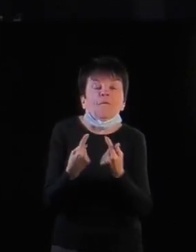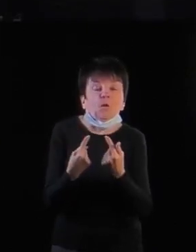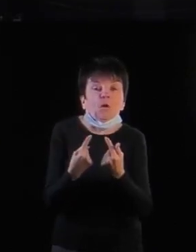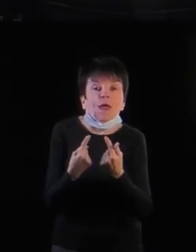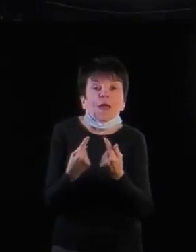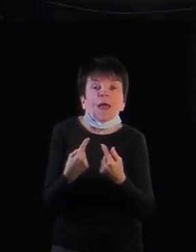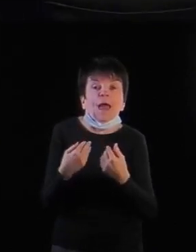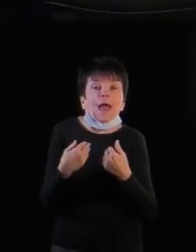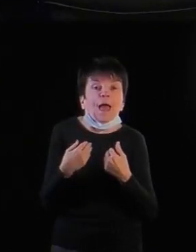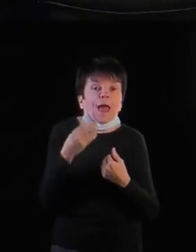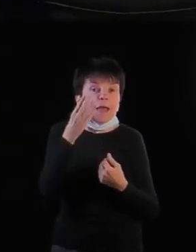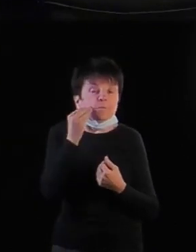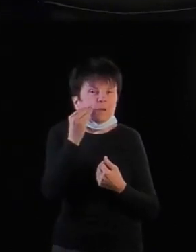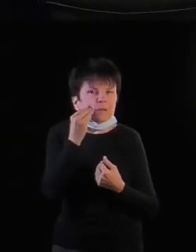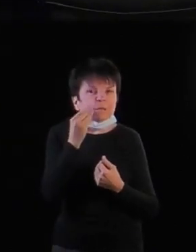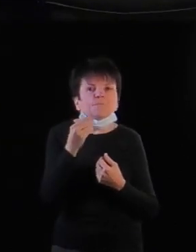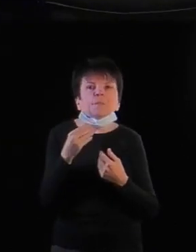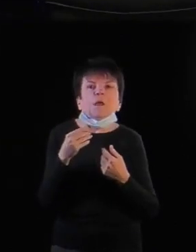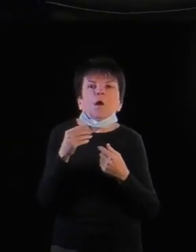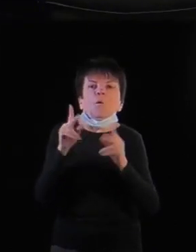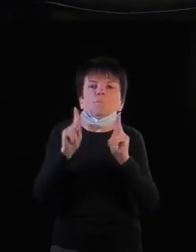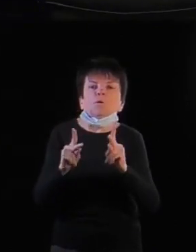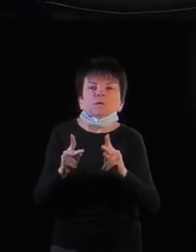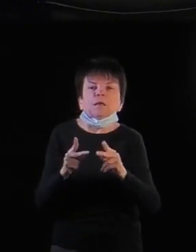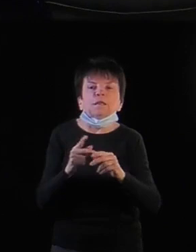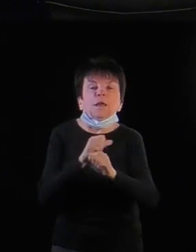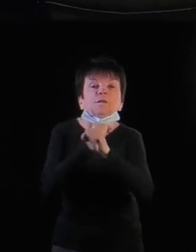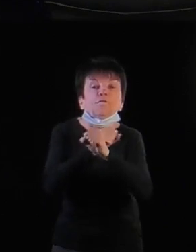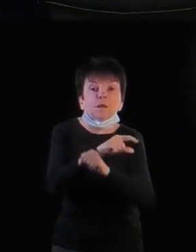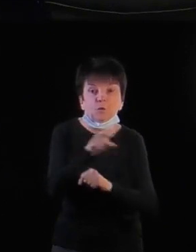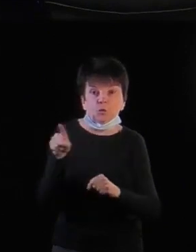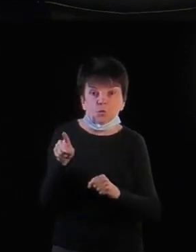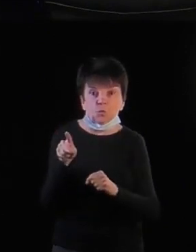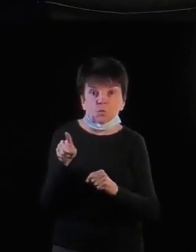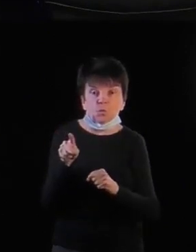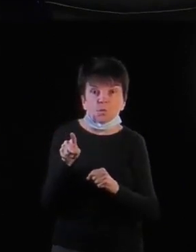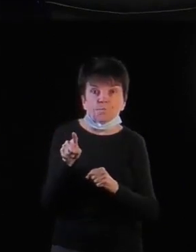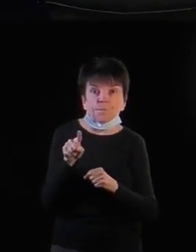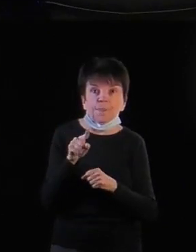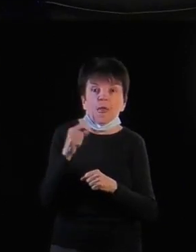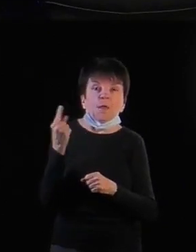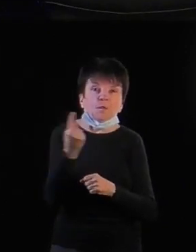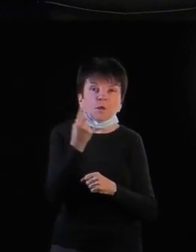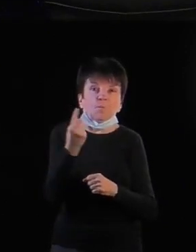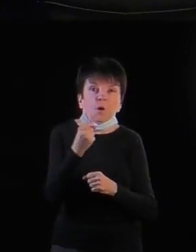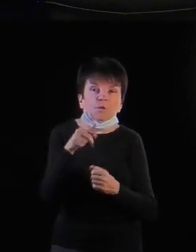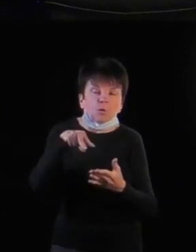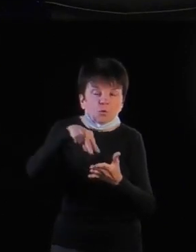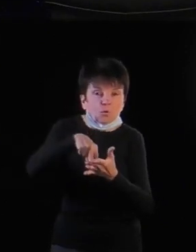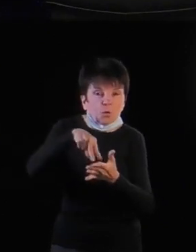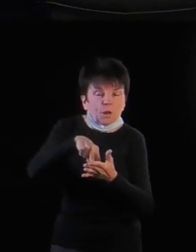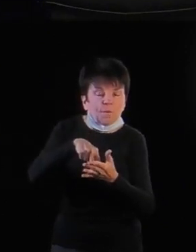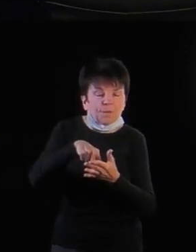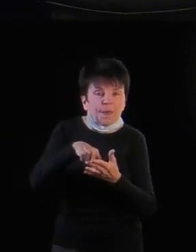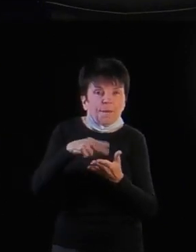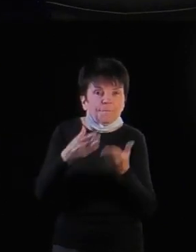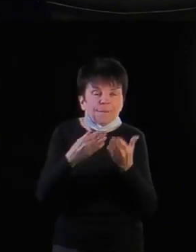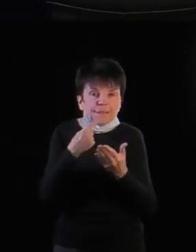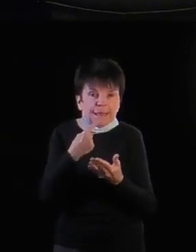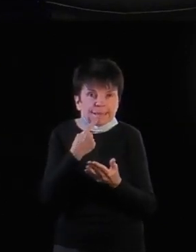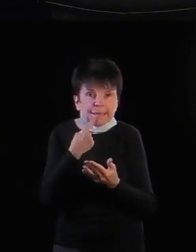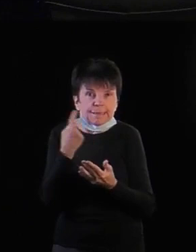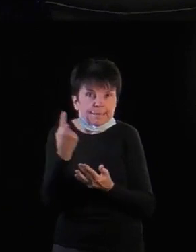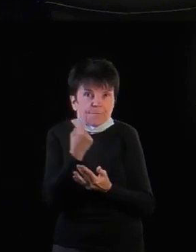you? Has that ever happened in your life where someone stood up for you? Maybe they said something on